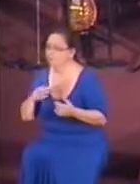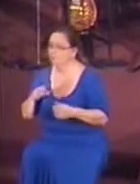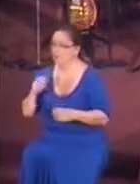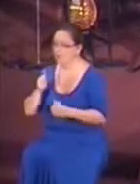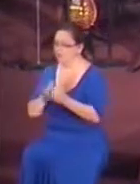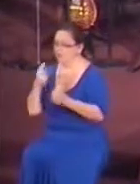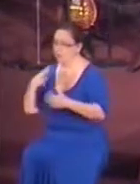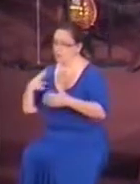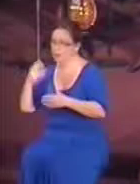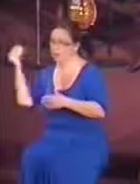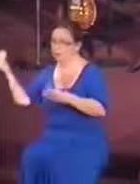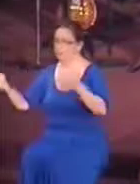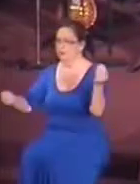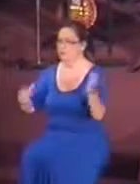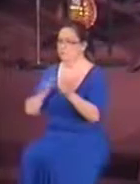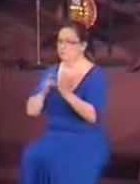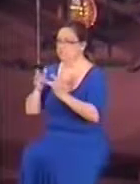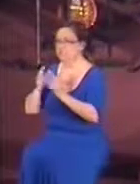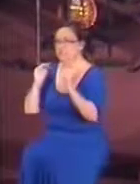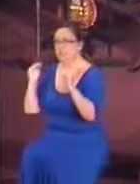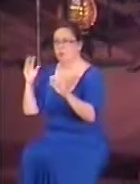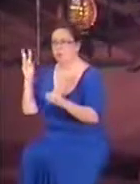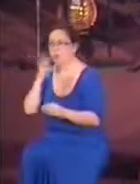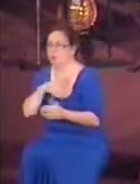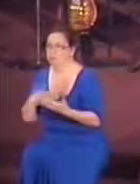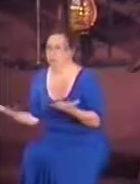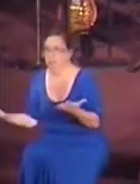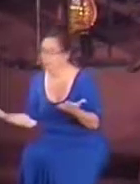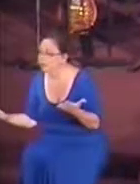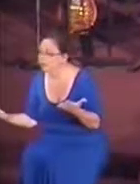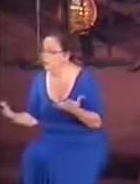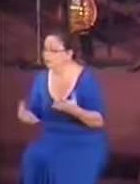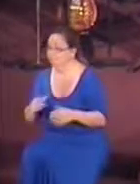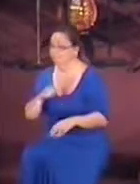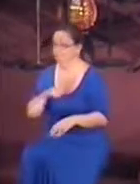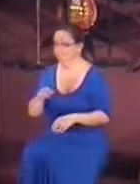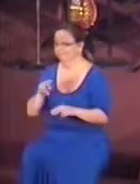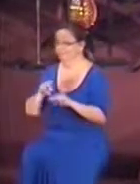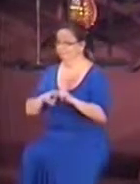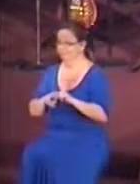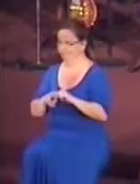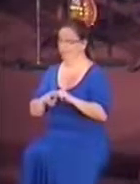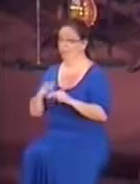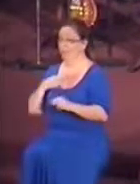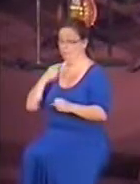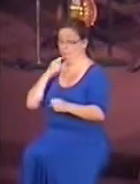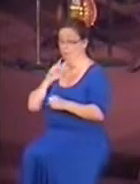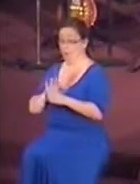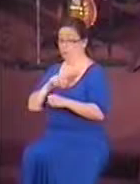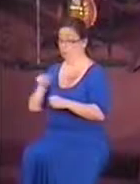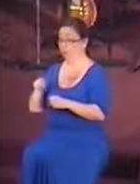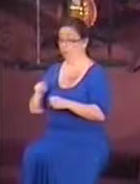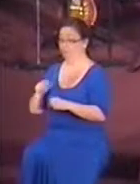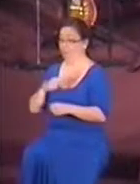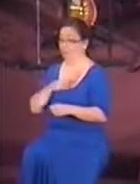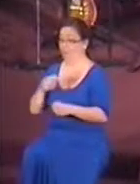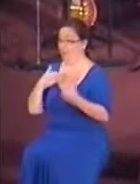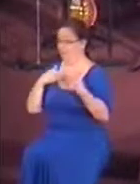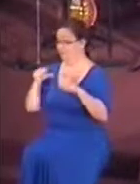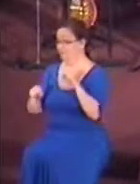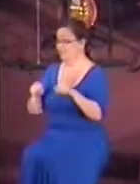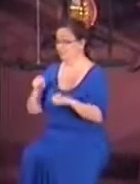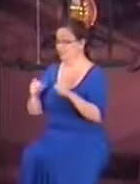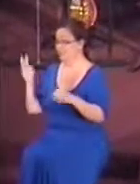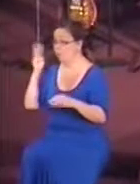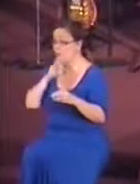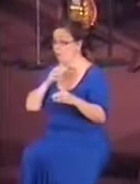family. Jesus is teaching some really weird stuff. And they're sitting there, and I can guarantee you there are doubts and worries and insecurities